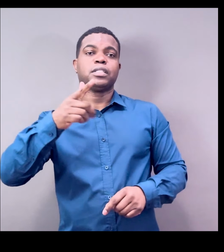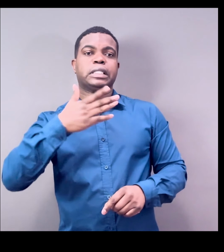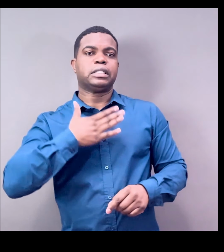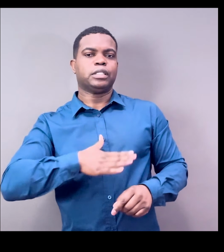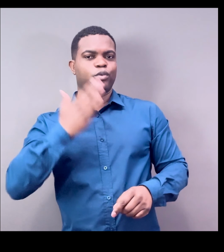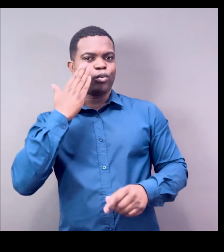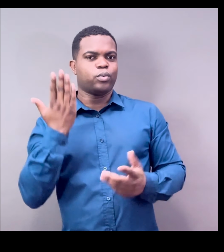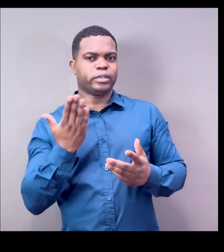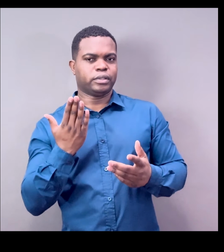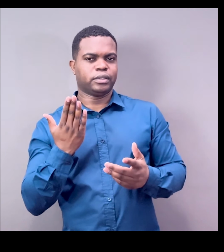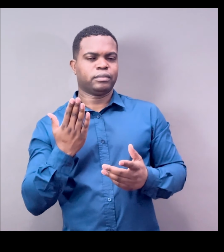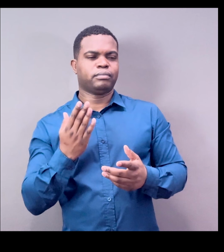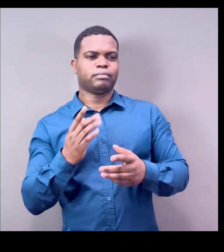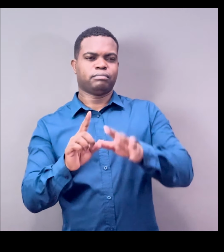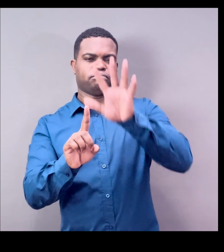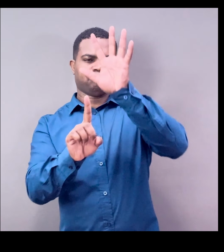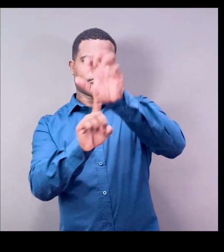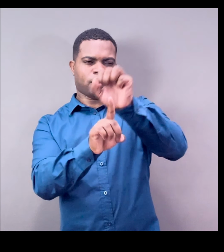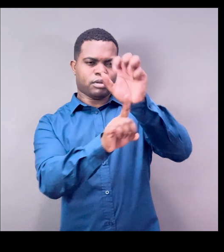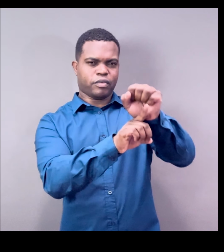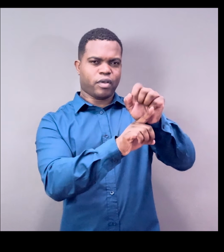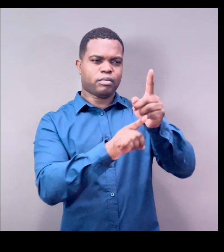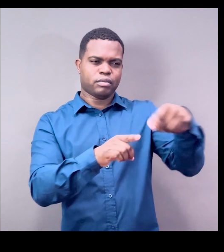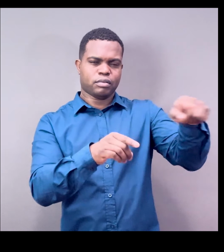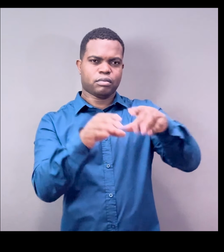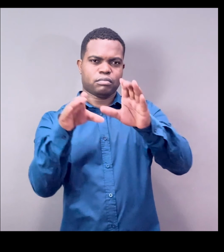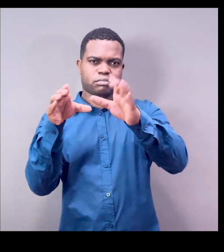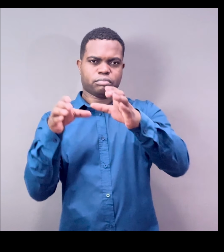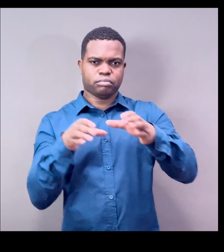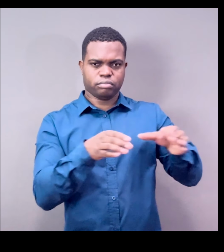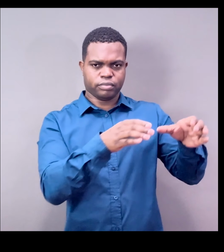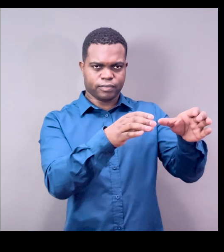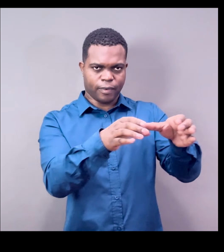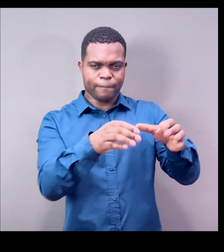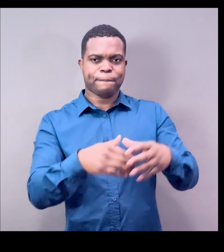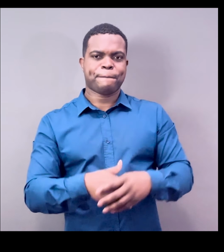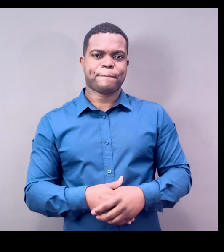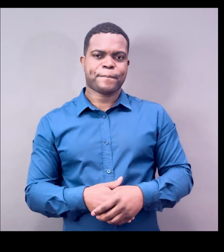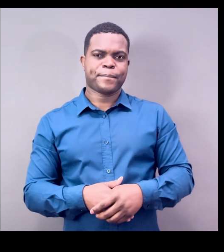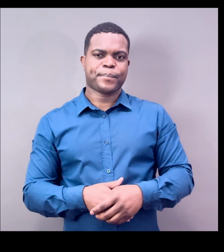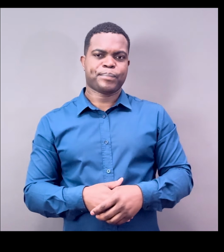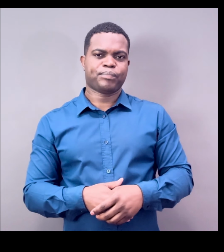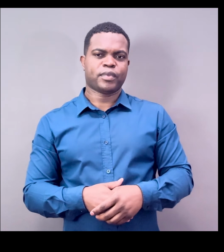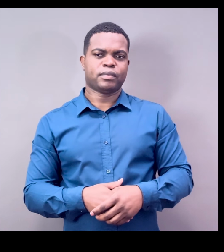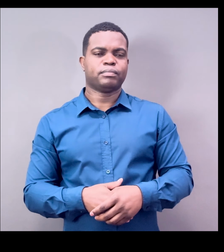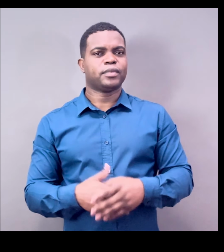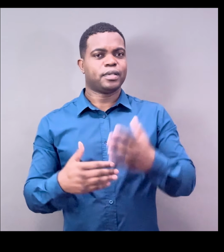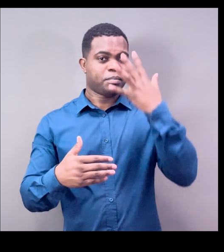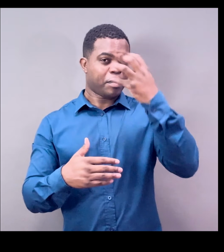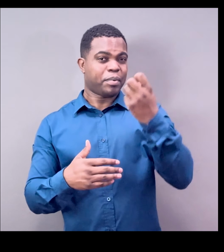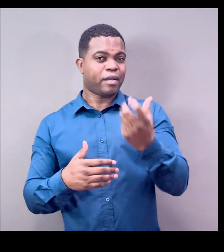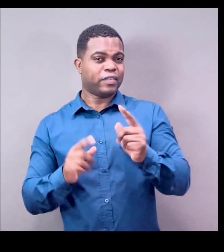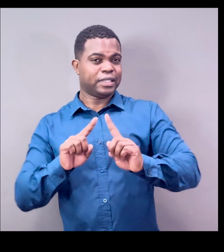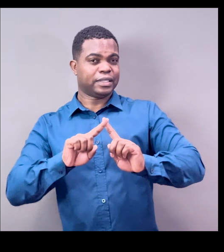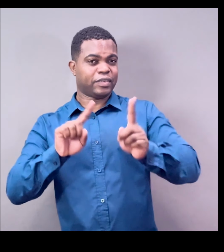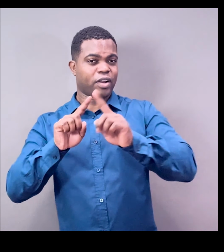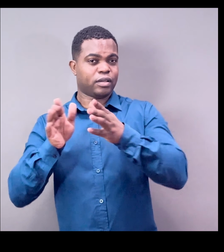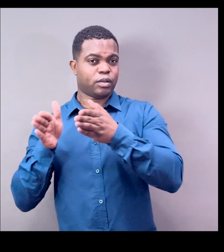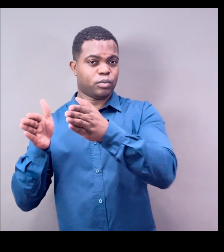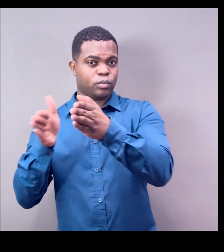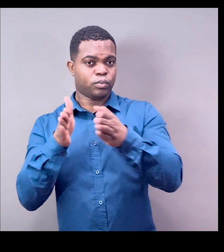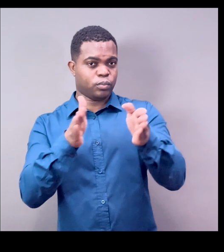do is to identify your stakeholders. We have talked about different techniques